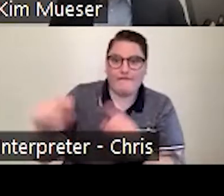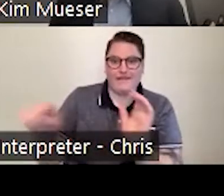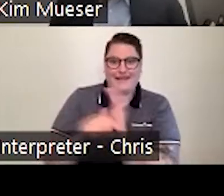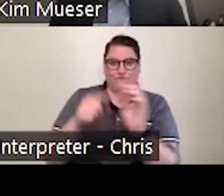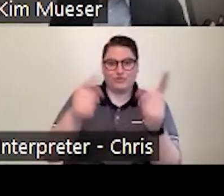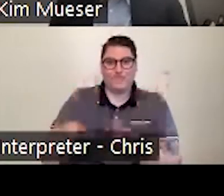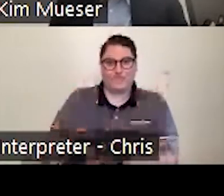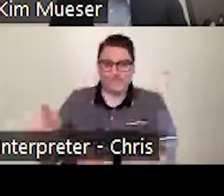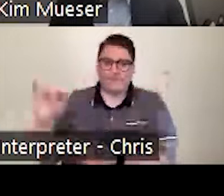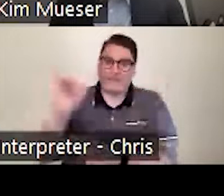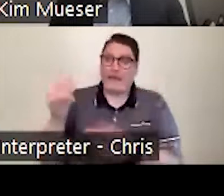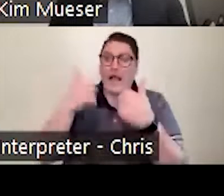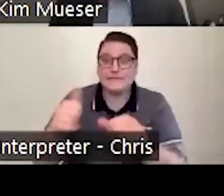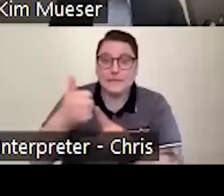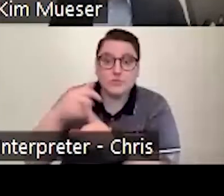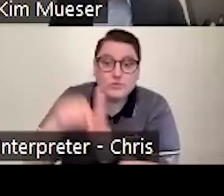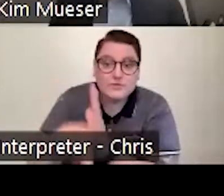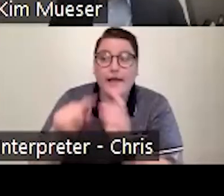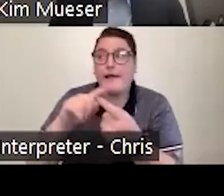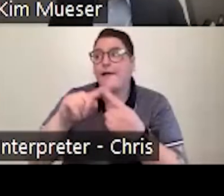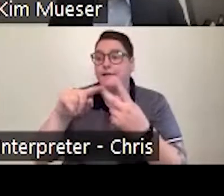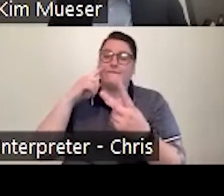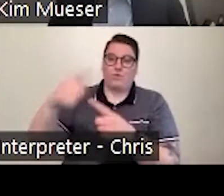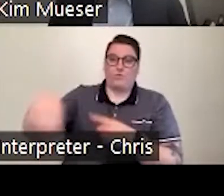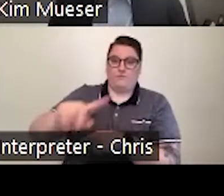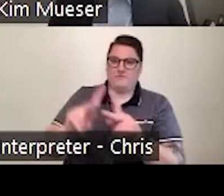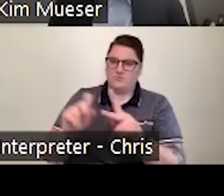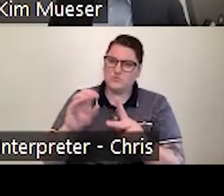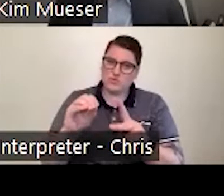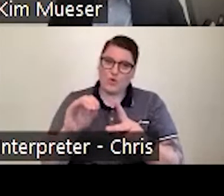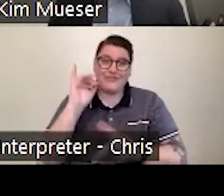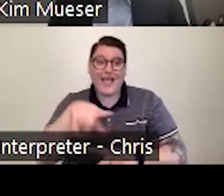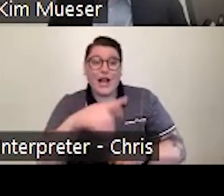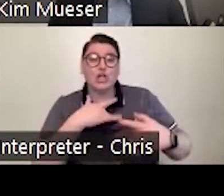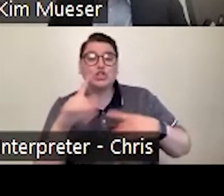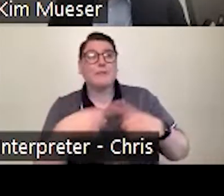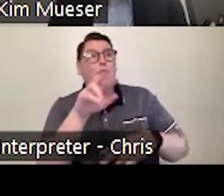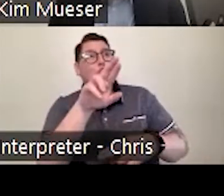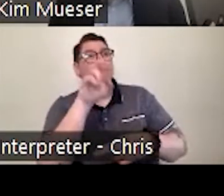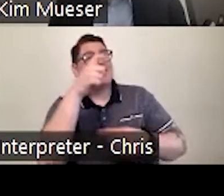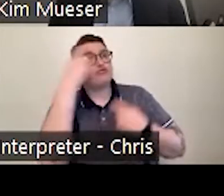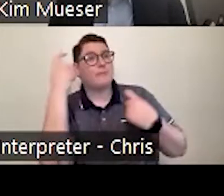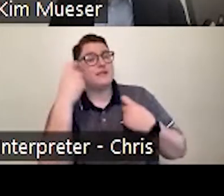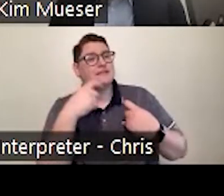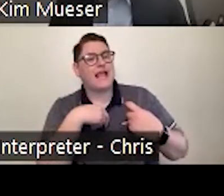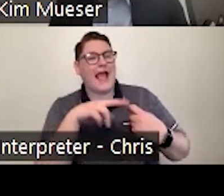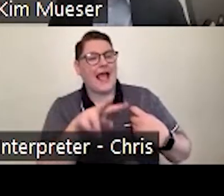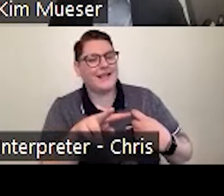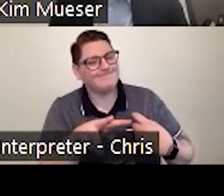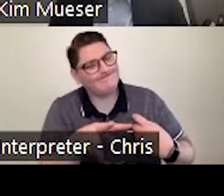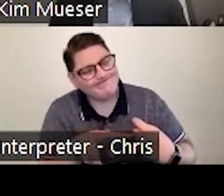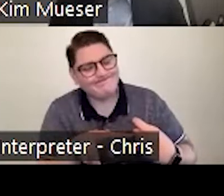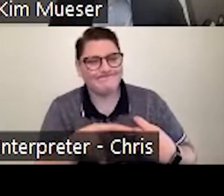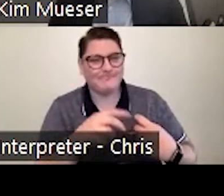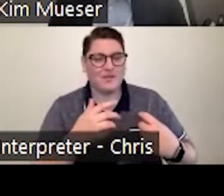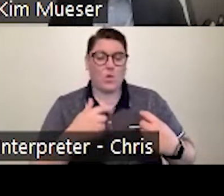such as suicide attempts and so on, in individuals' lives. So when I say concern over re-traumatizing, really what I mean